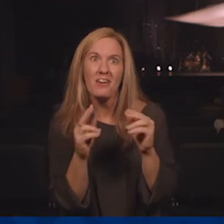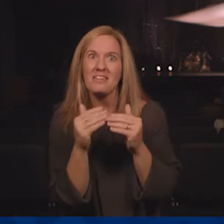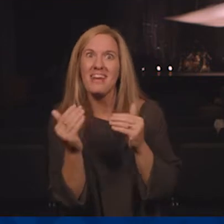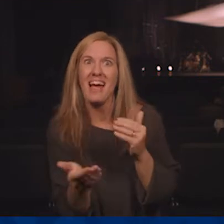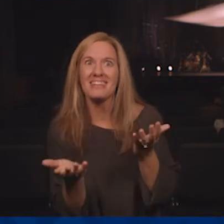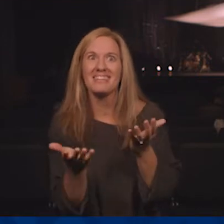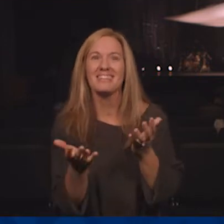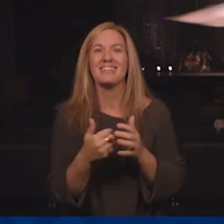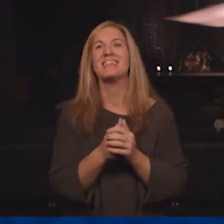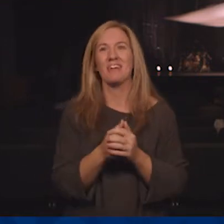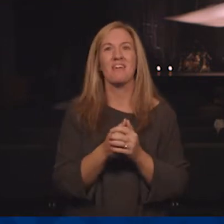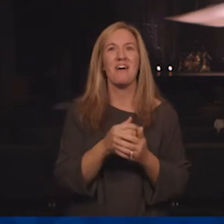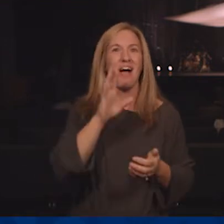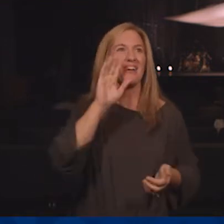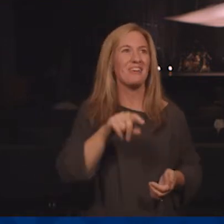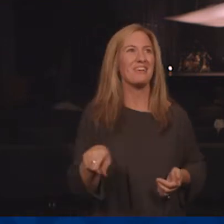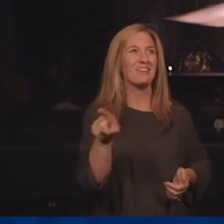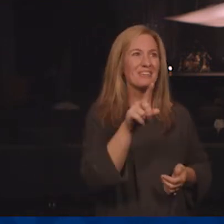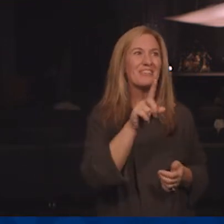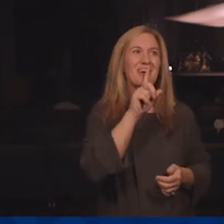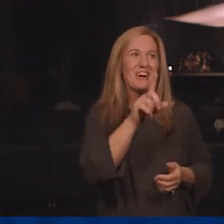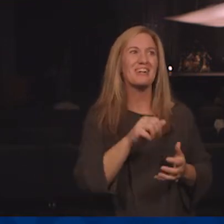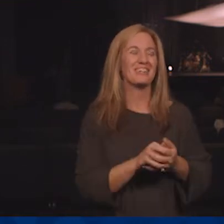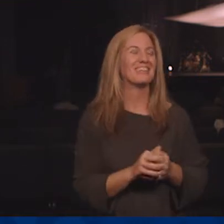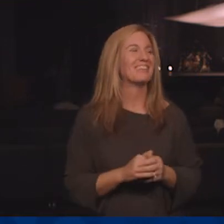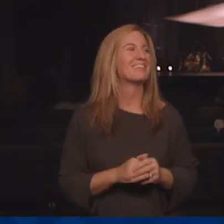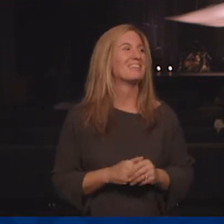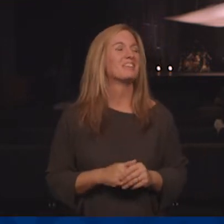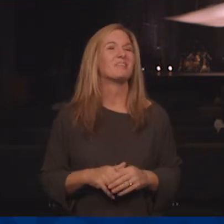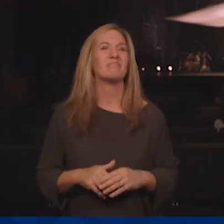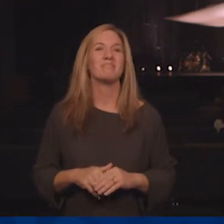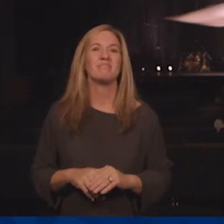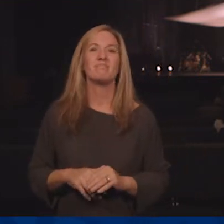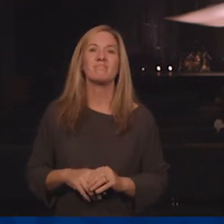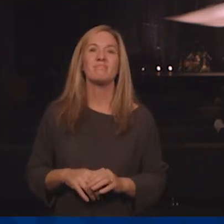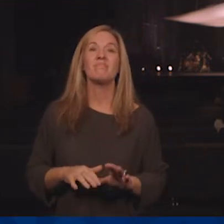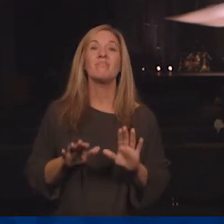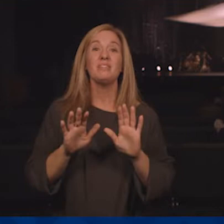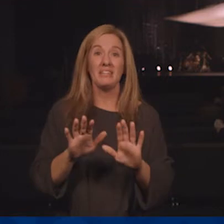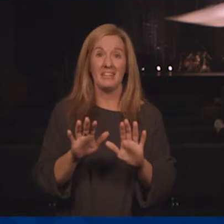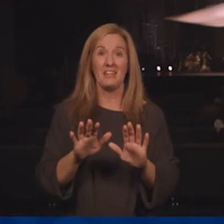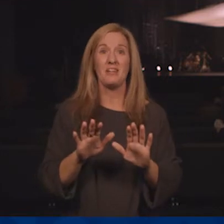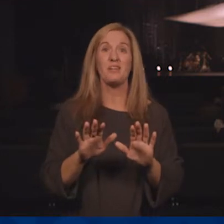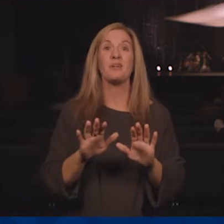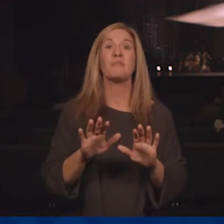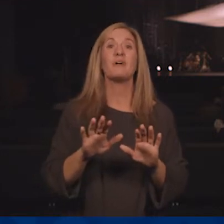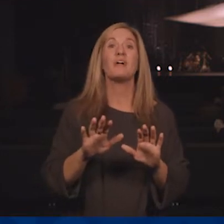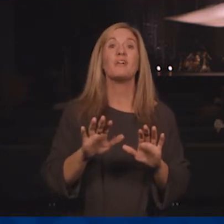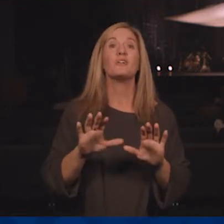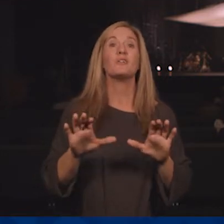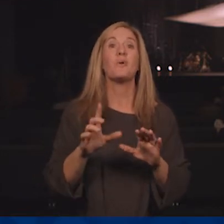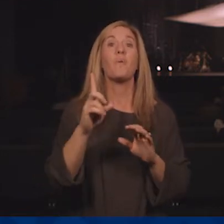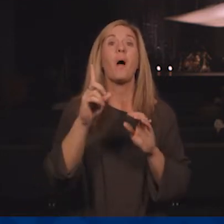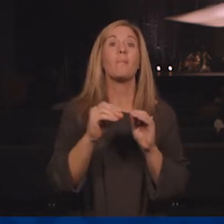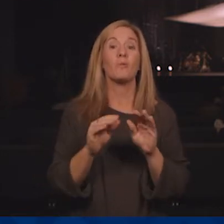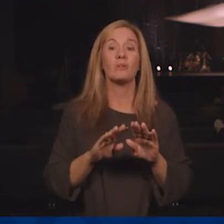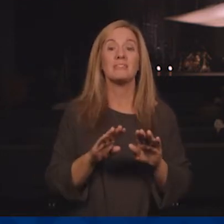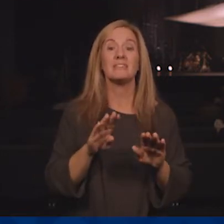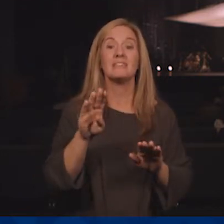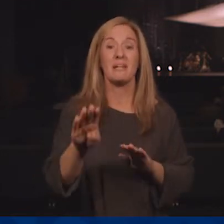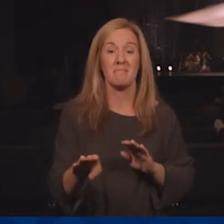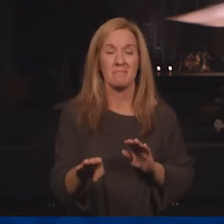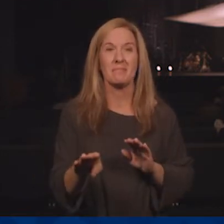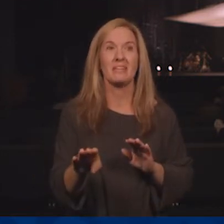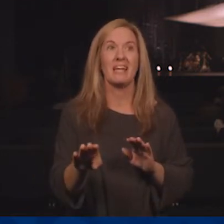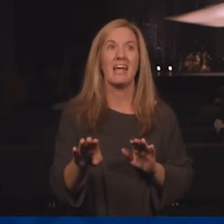are. Yes, you are, really. You're going to take another step to take a